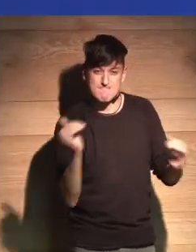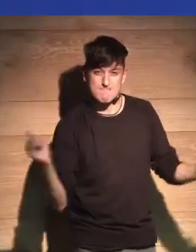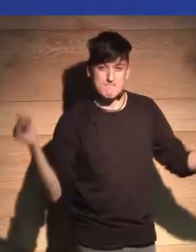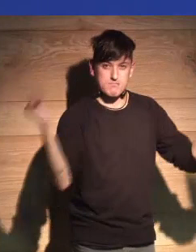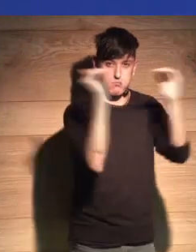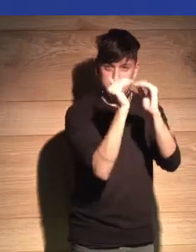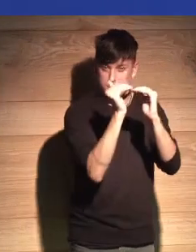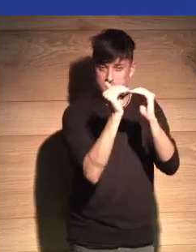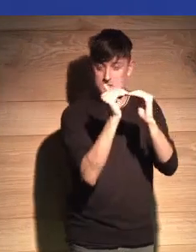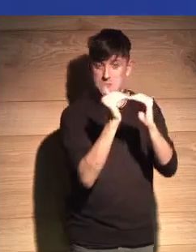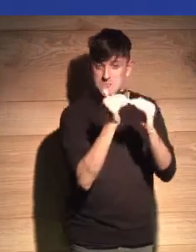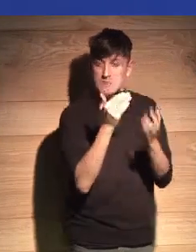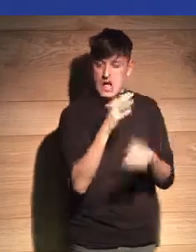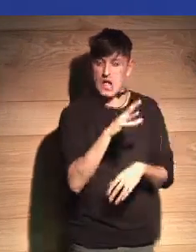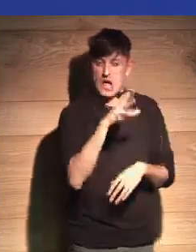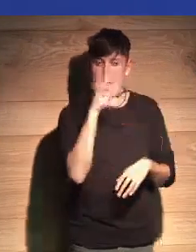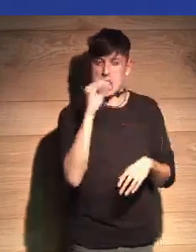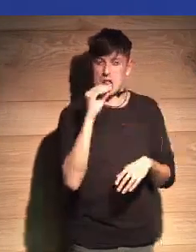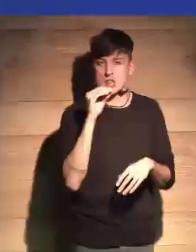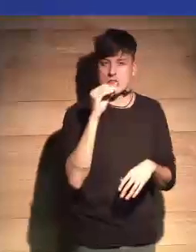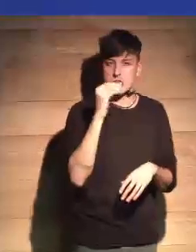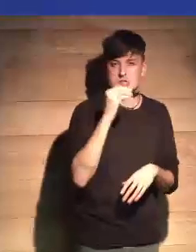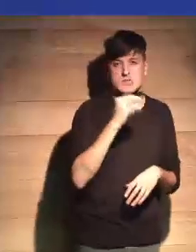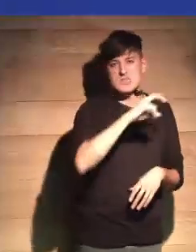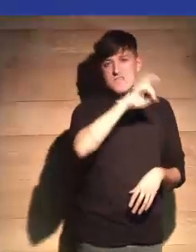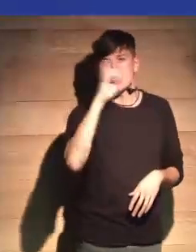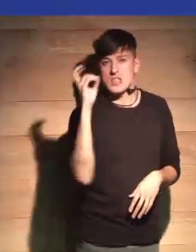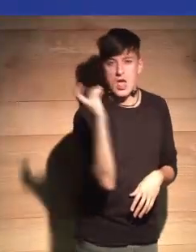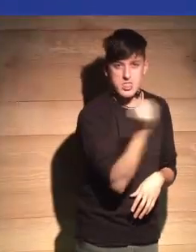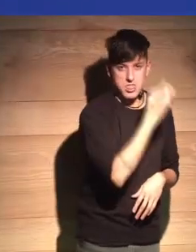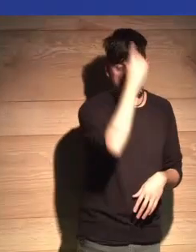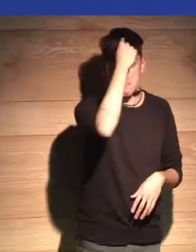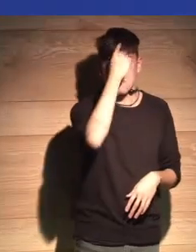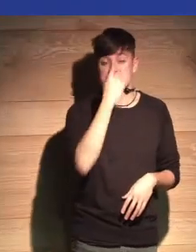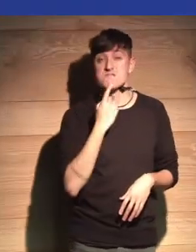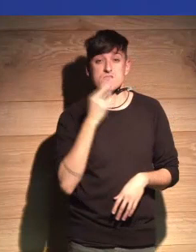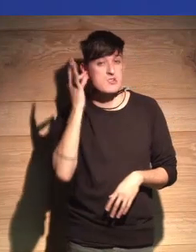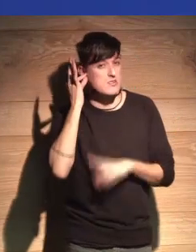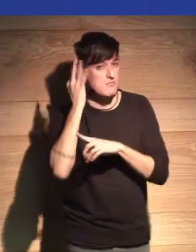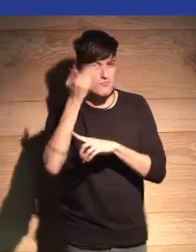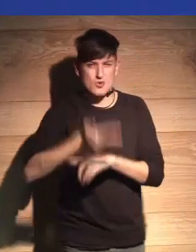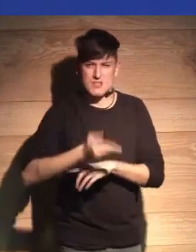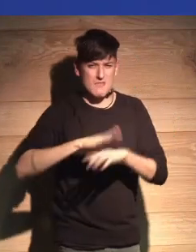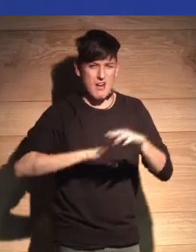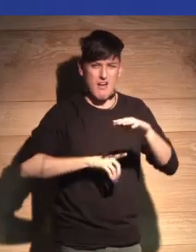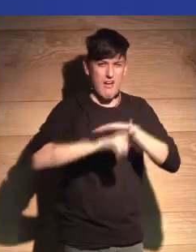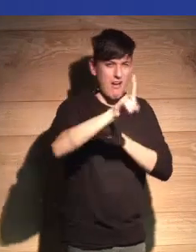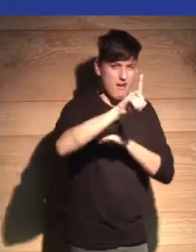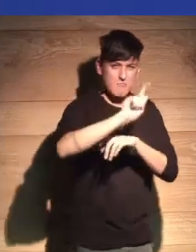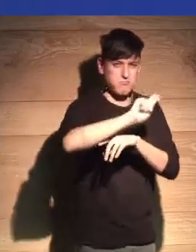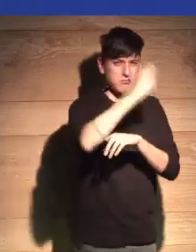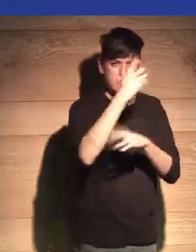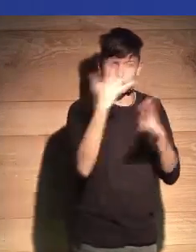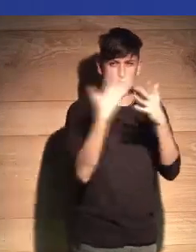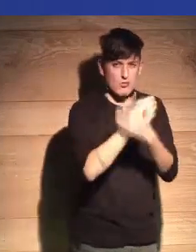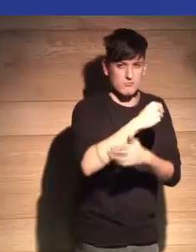they are pioneers in bridging the gap. They've understood a long time ago that